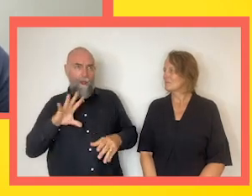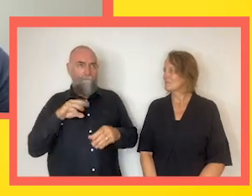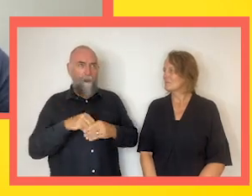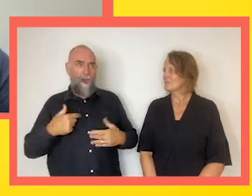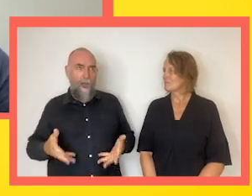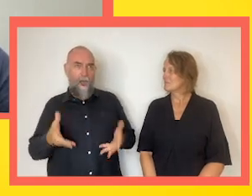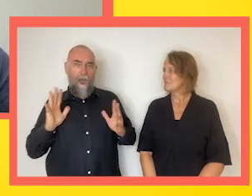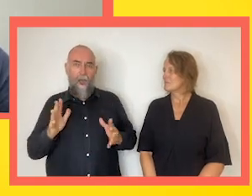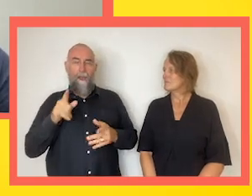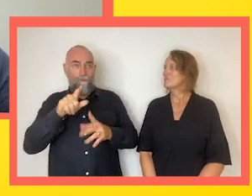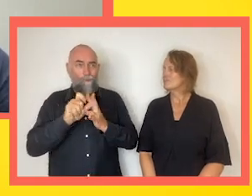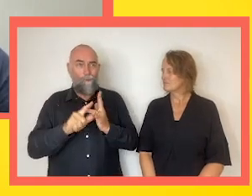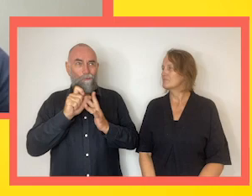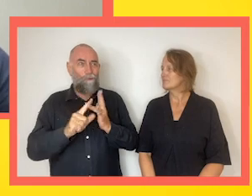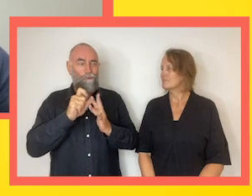fella, that